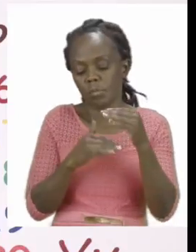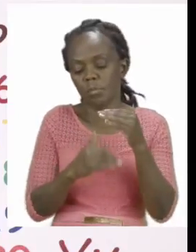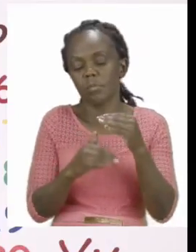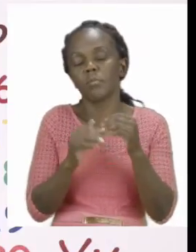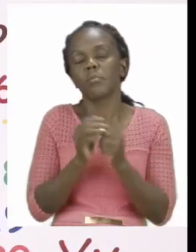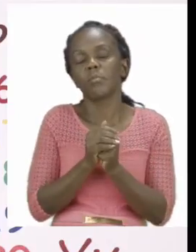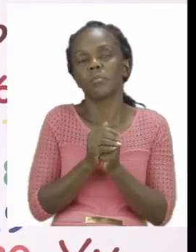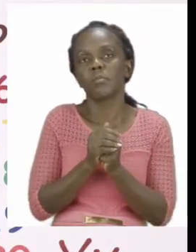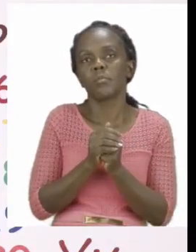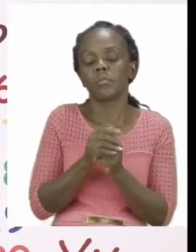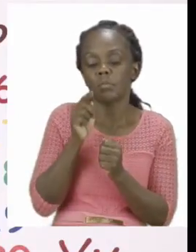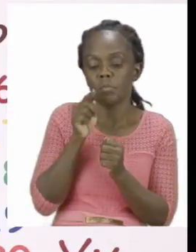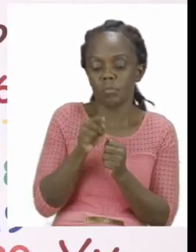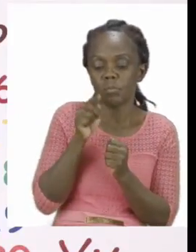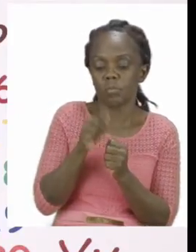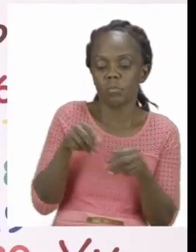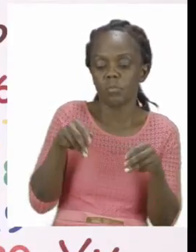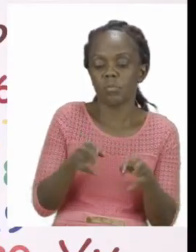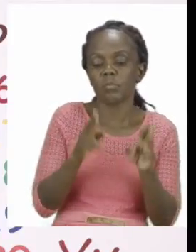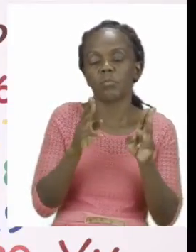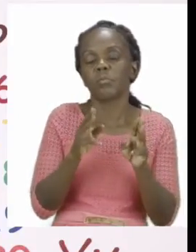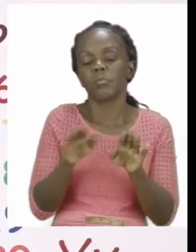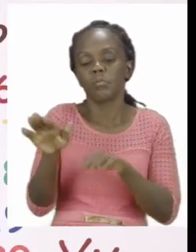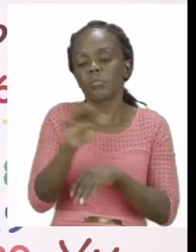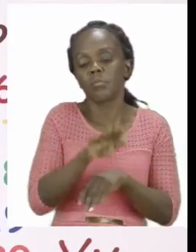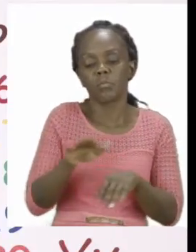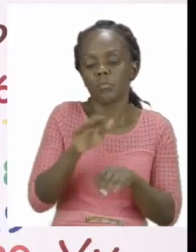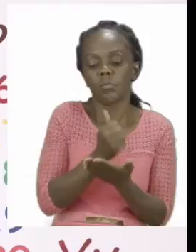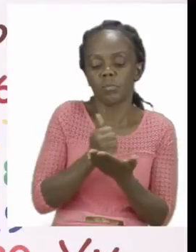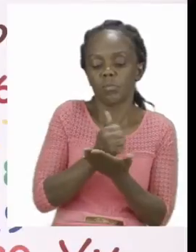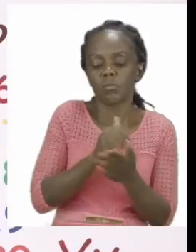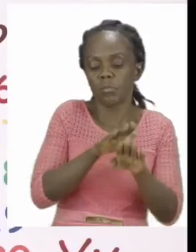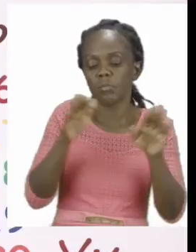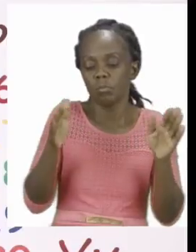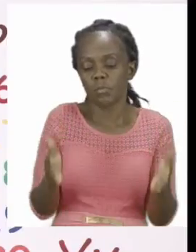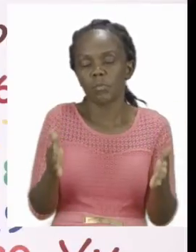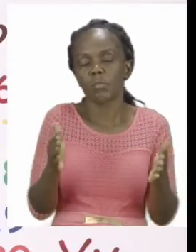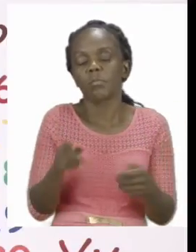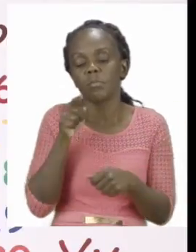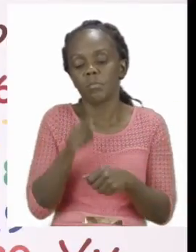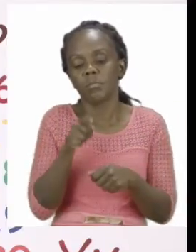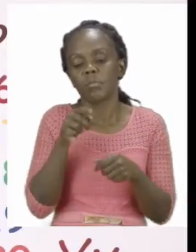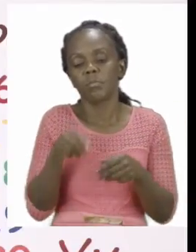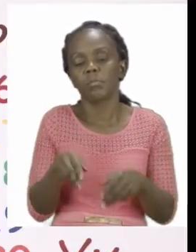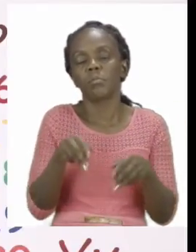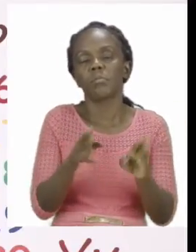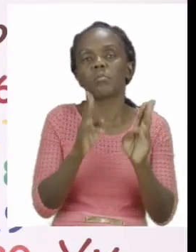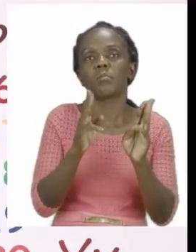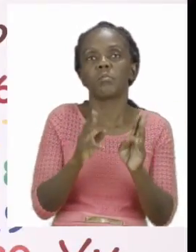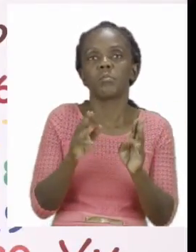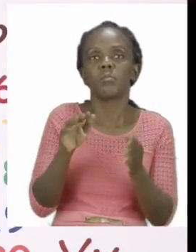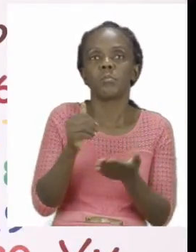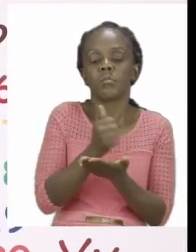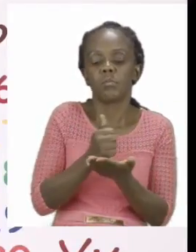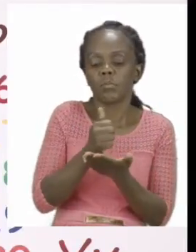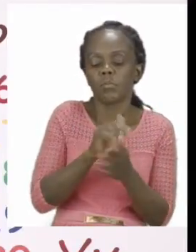we dust the table, dust the table, dust the table. This is the way we